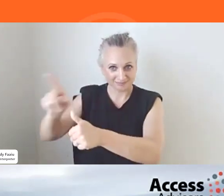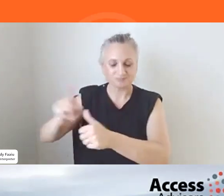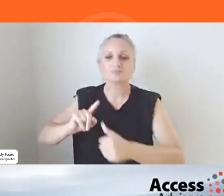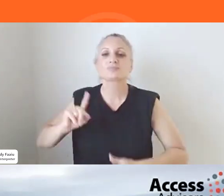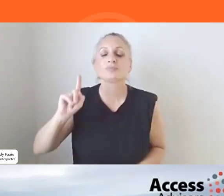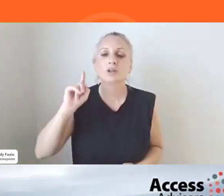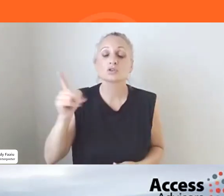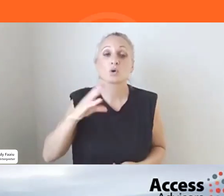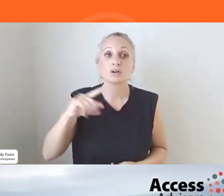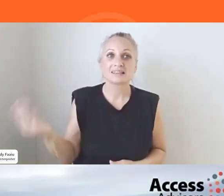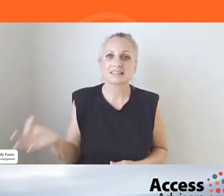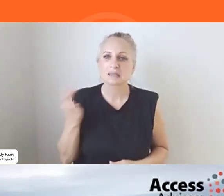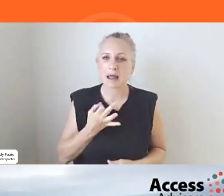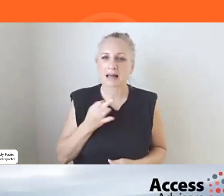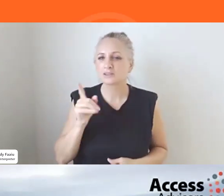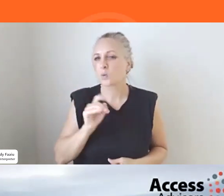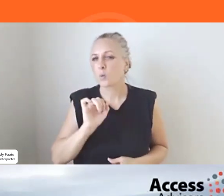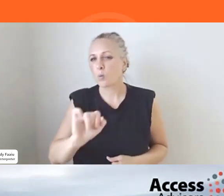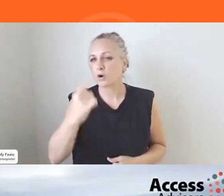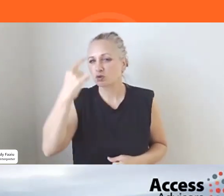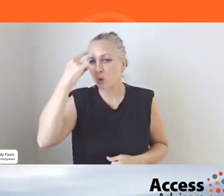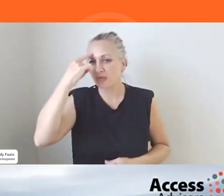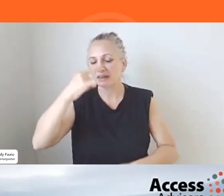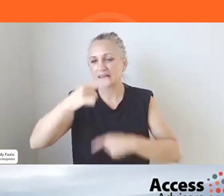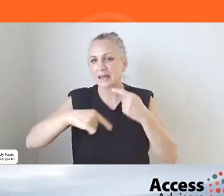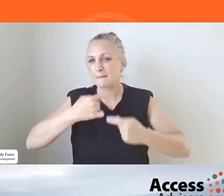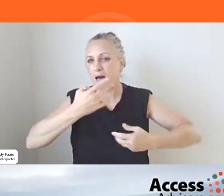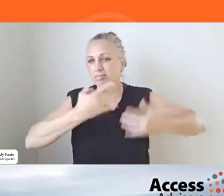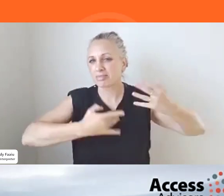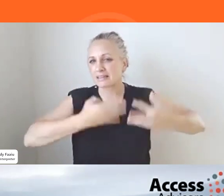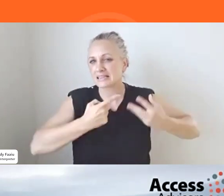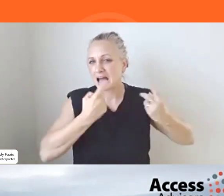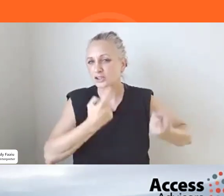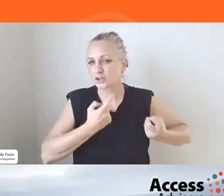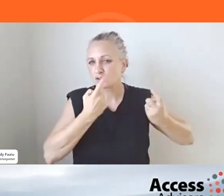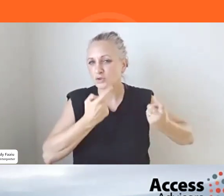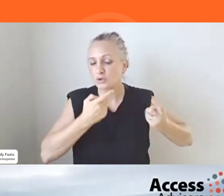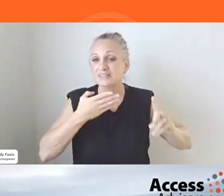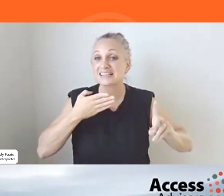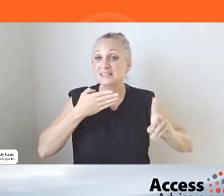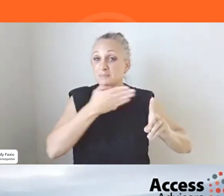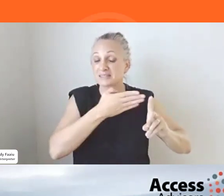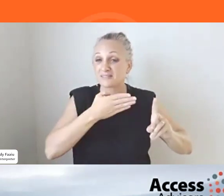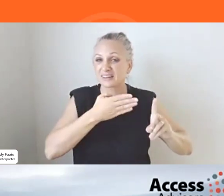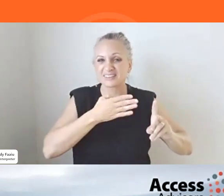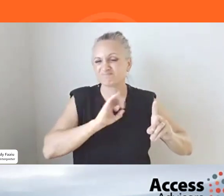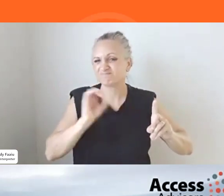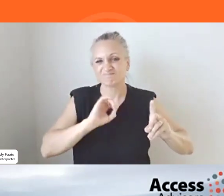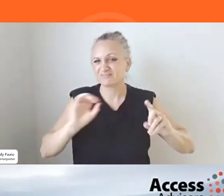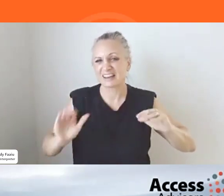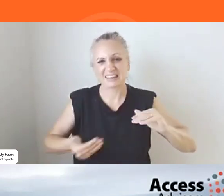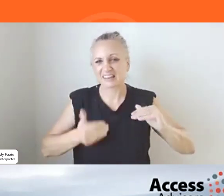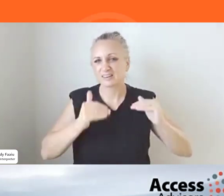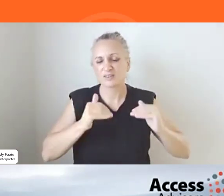Someone's asked, what's your thinking around the data concerns, specifically the inequity around disabled people having